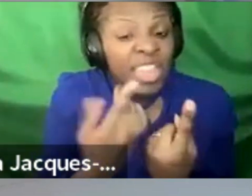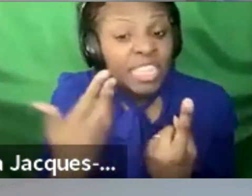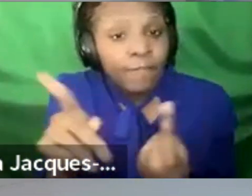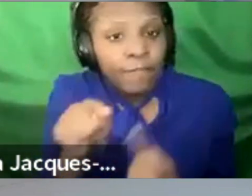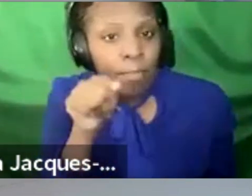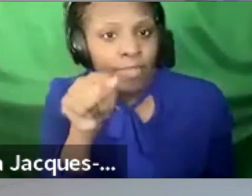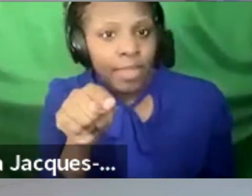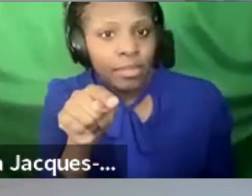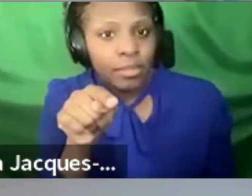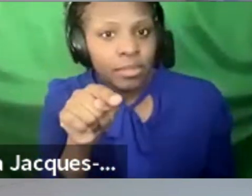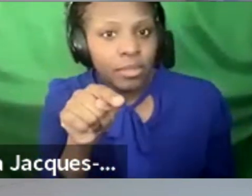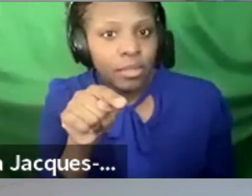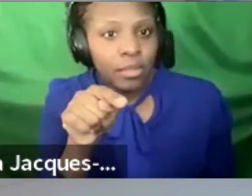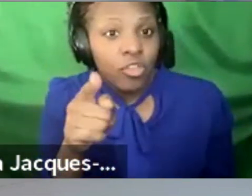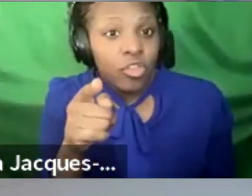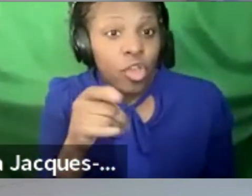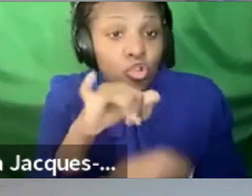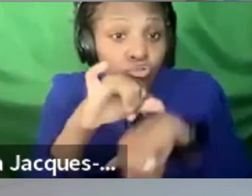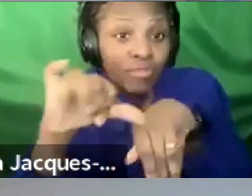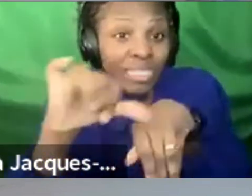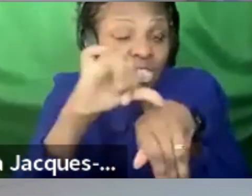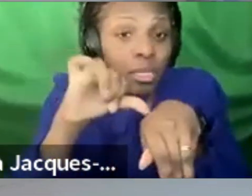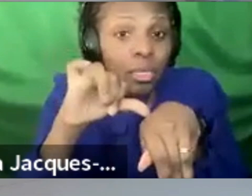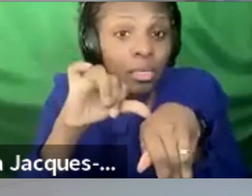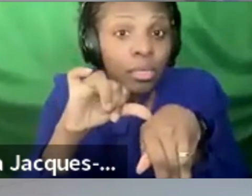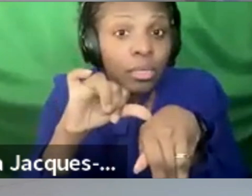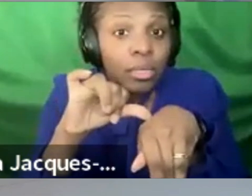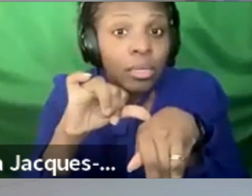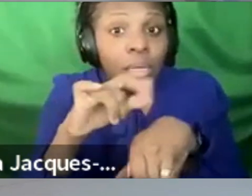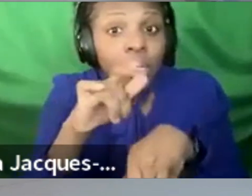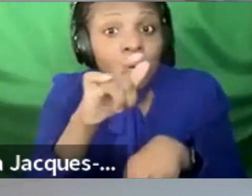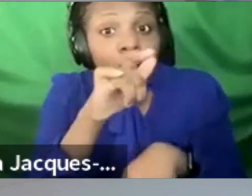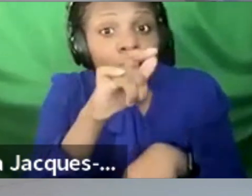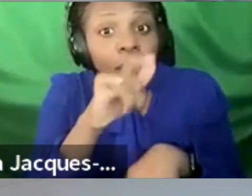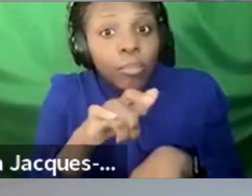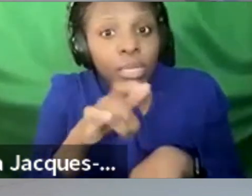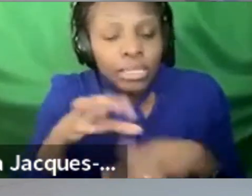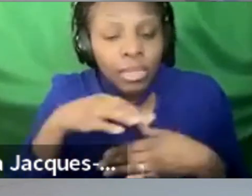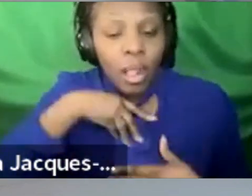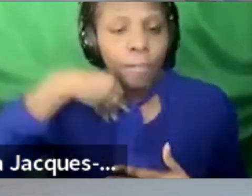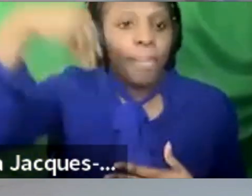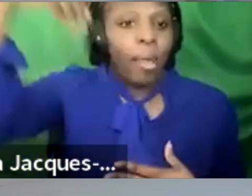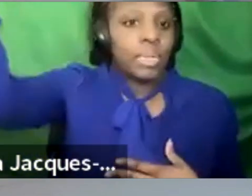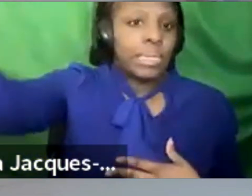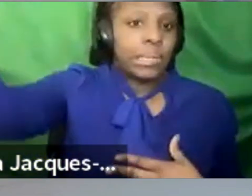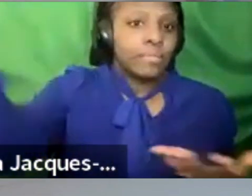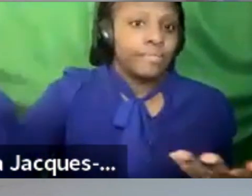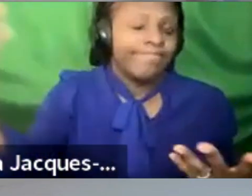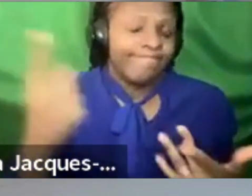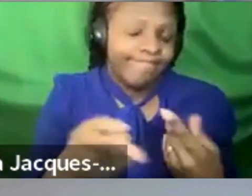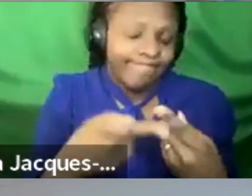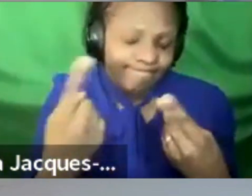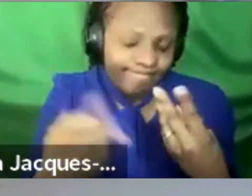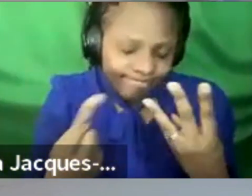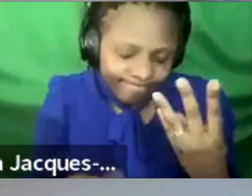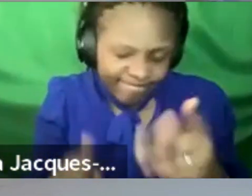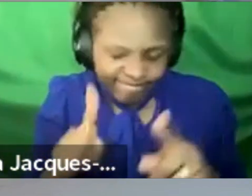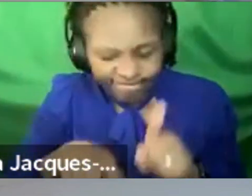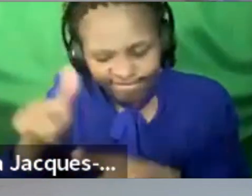Even the Christian one, where it requires somebody coming out of somebody else's body, etc., etc., etc. And